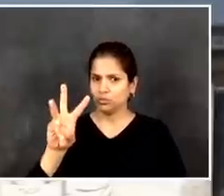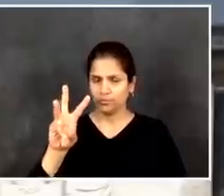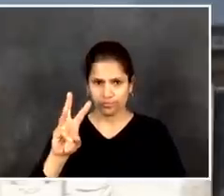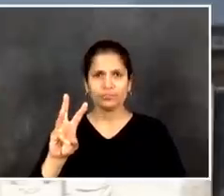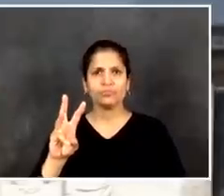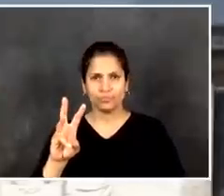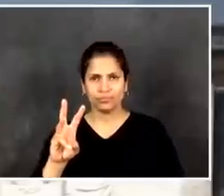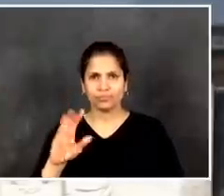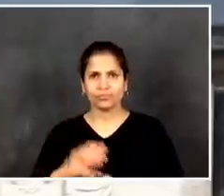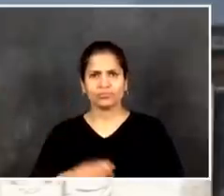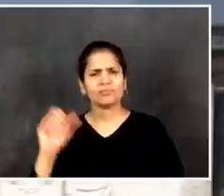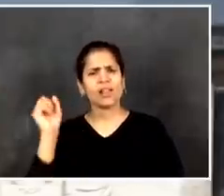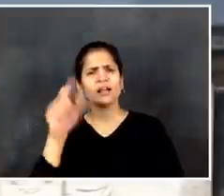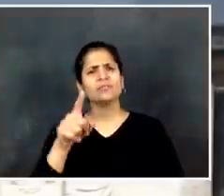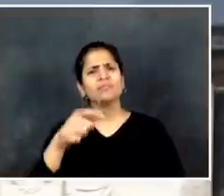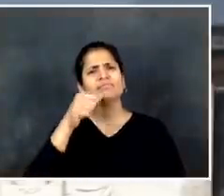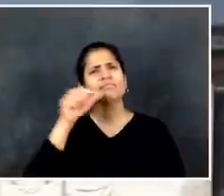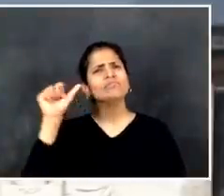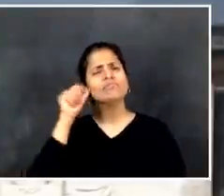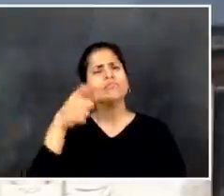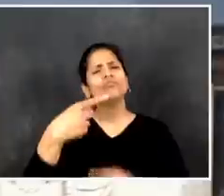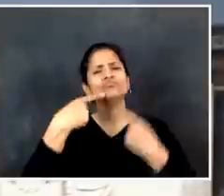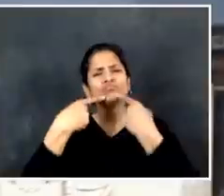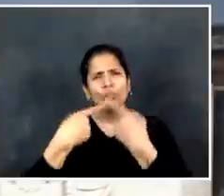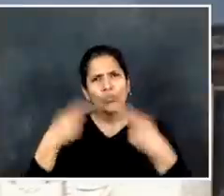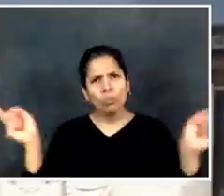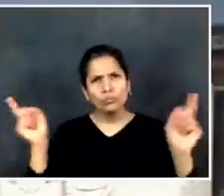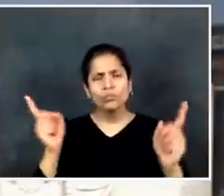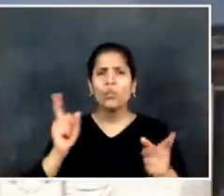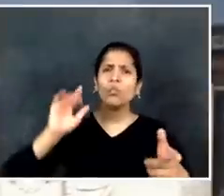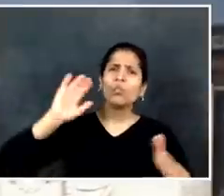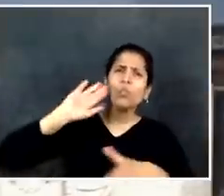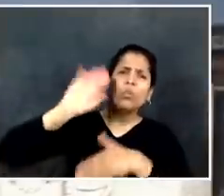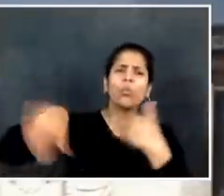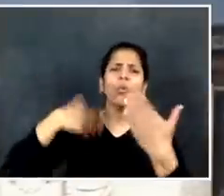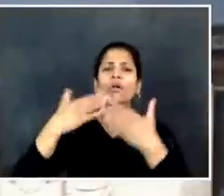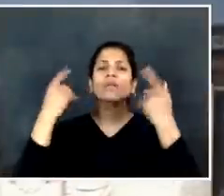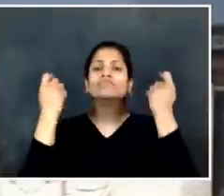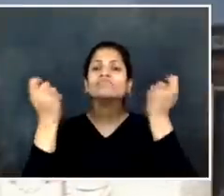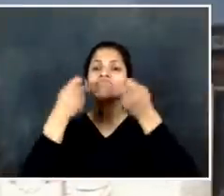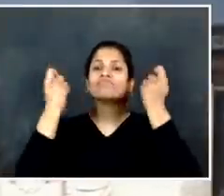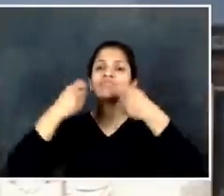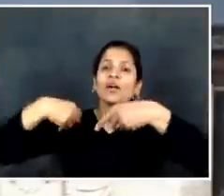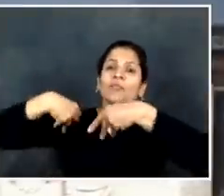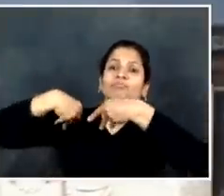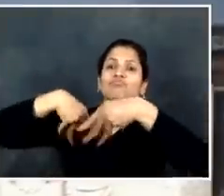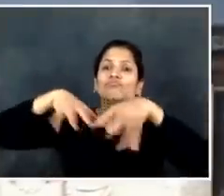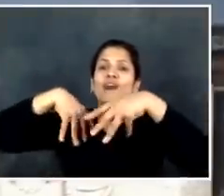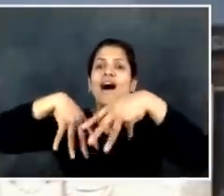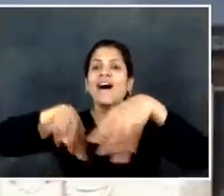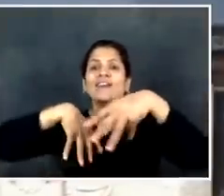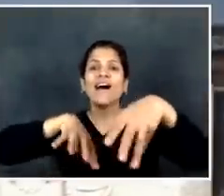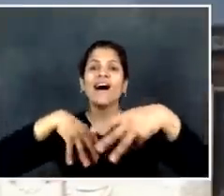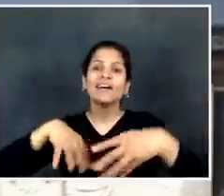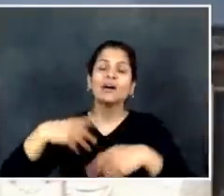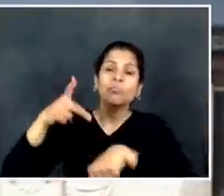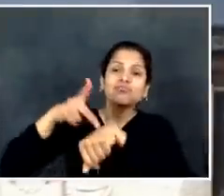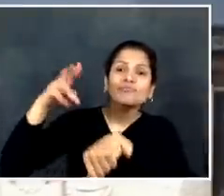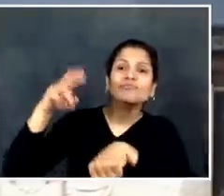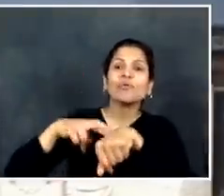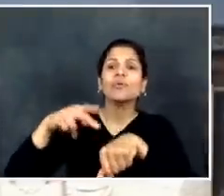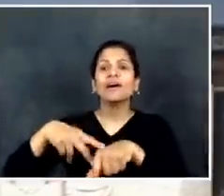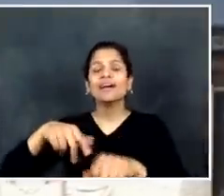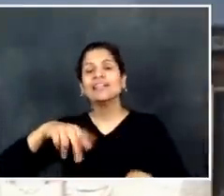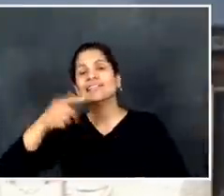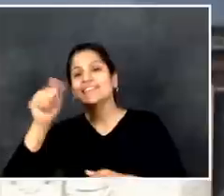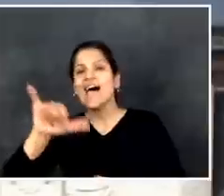including Pride, which is June 28th. Just 6 days after that is the 4th of July. I wondered, have you already